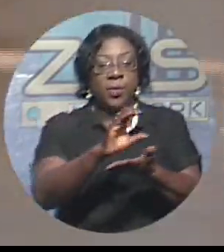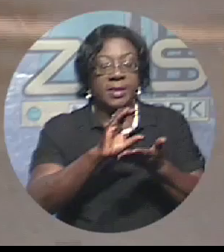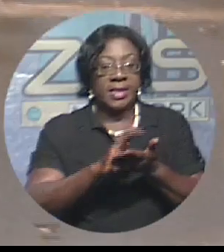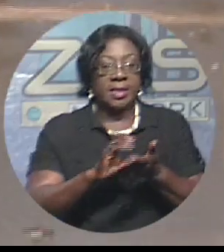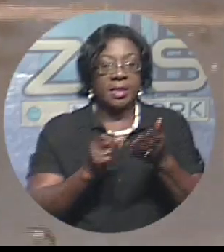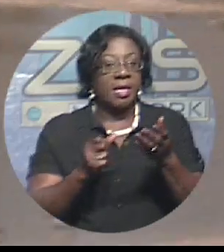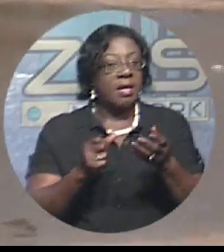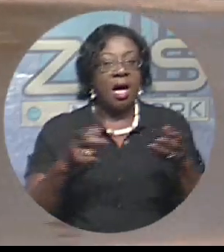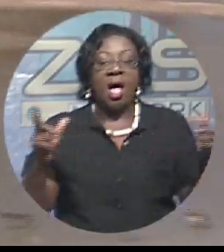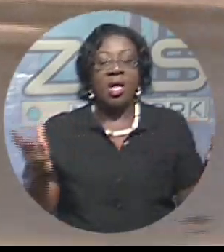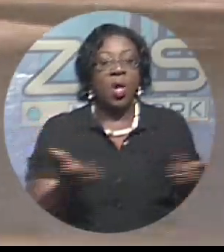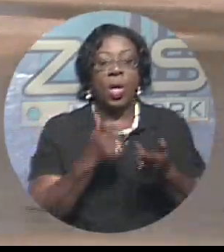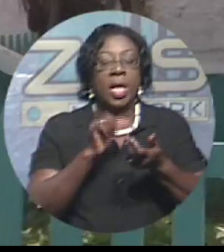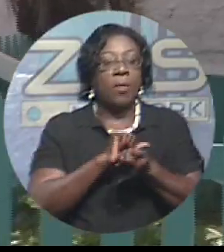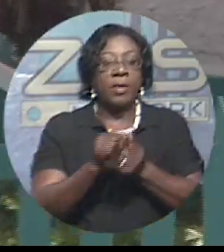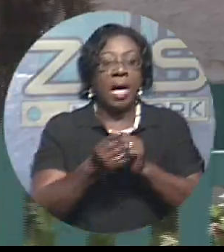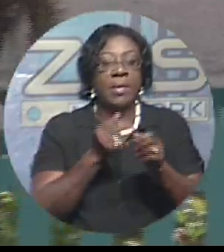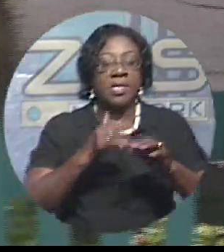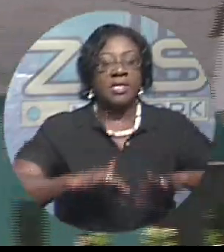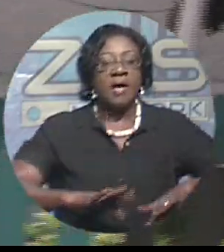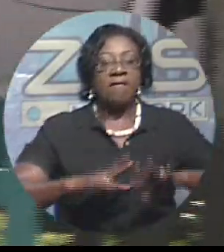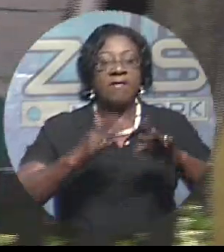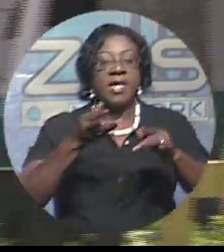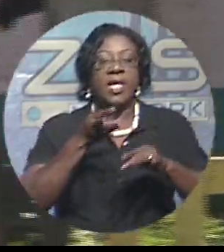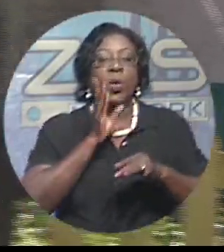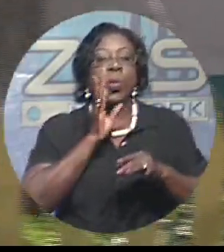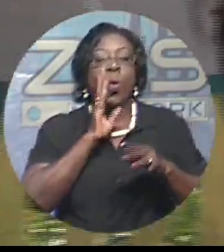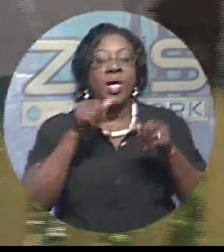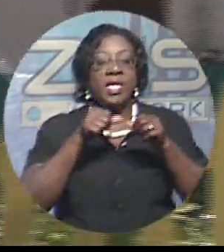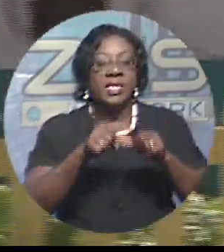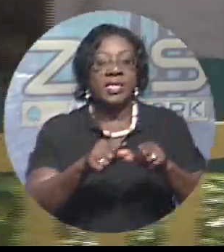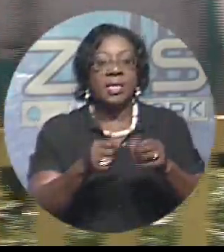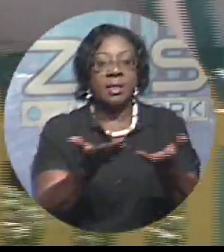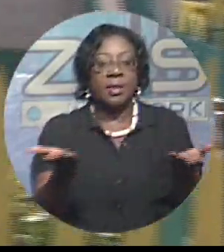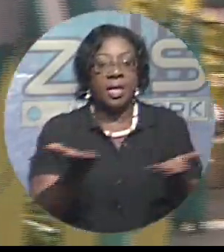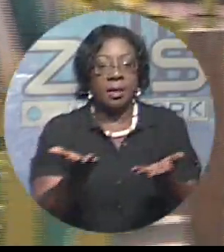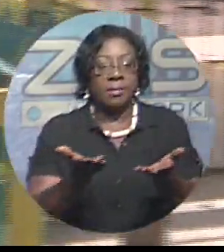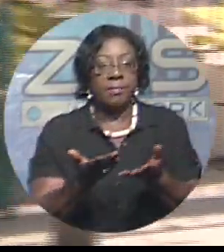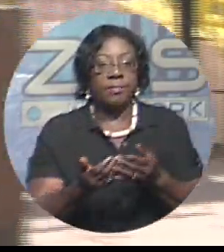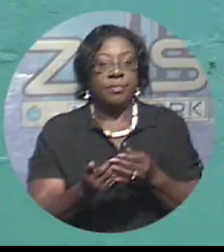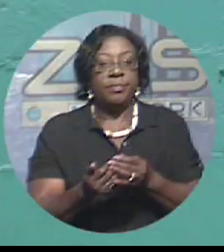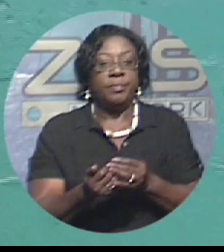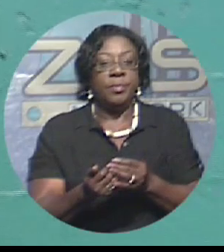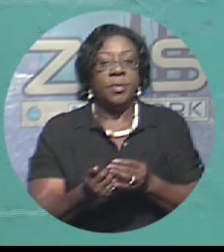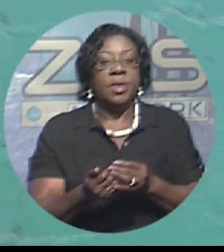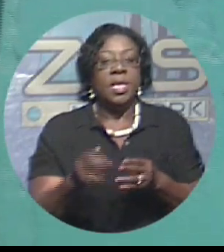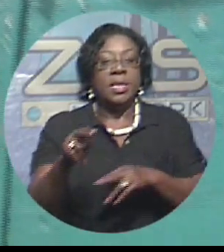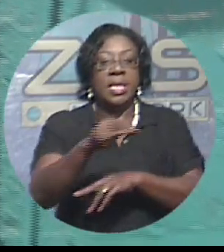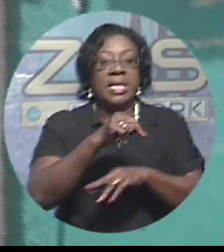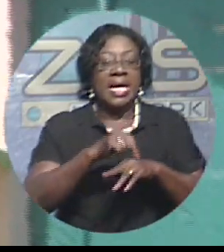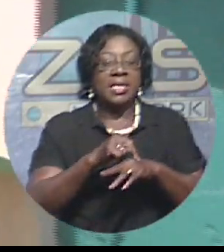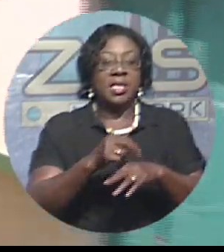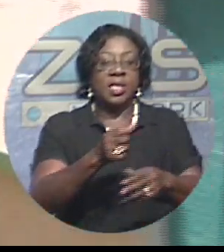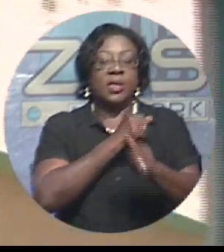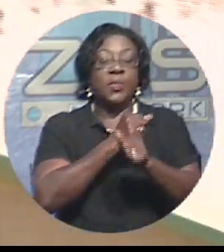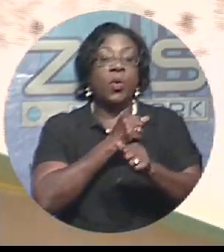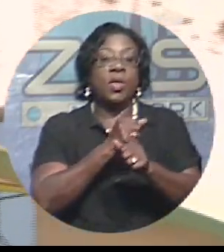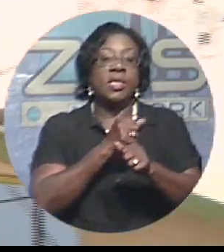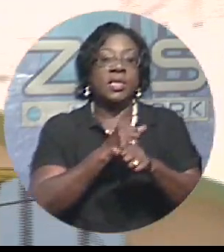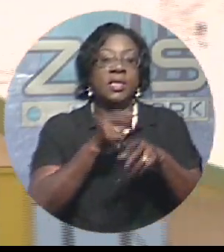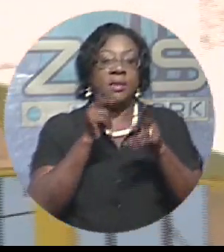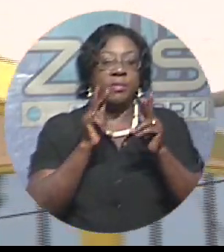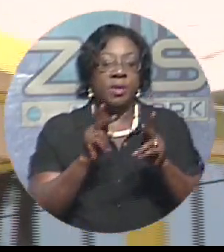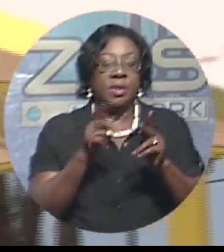damage. Flooding still in the area. The entrance gate no match for Hurricane Matthew. National Sports Authority General Manager